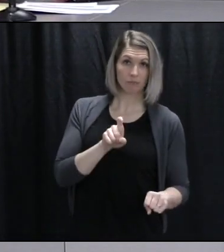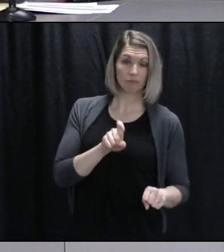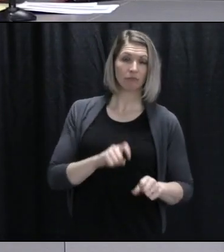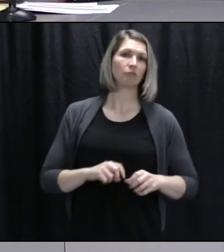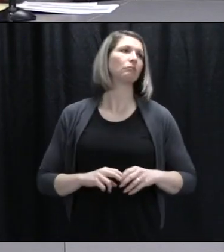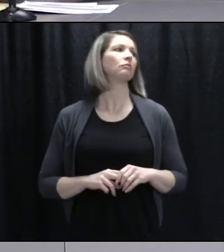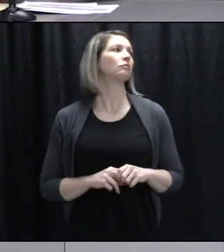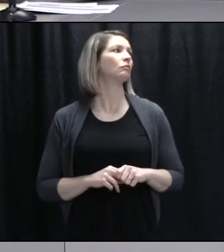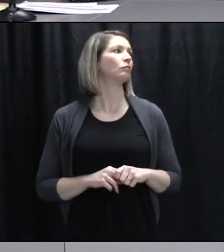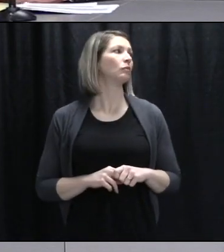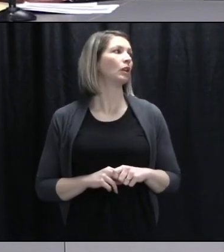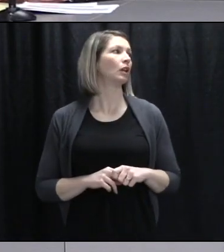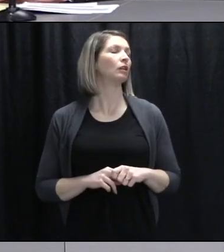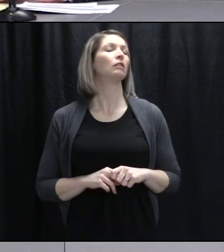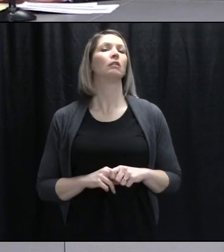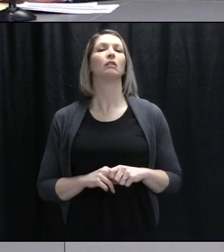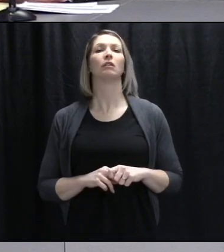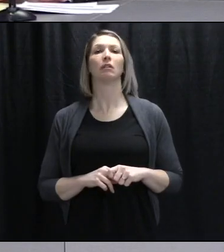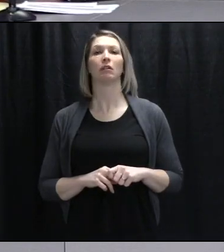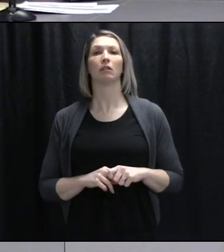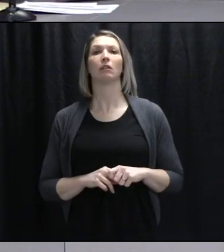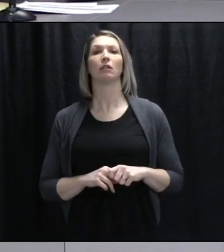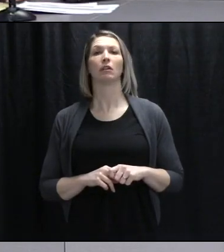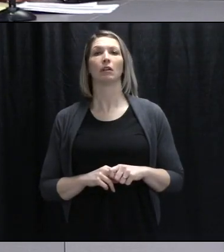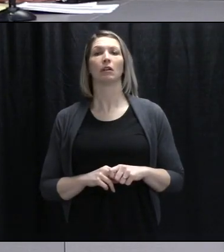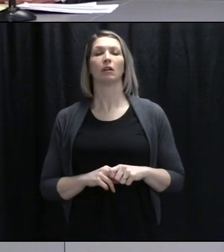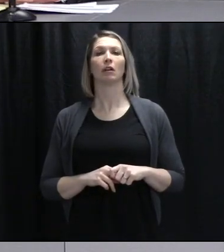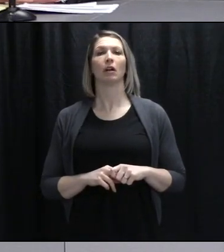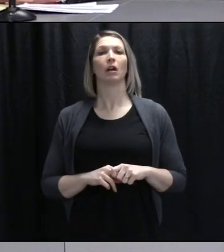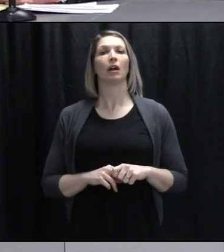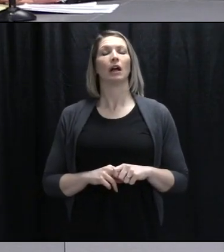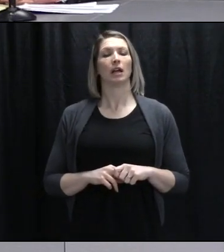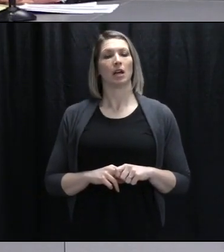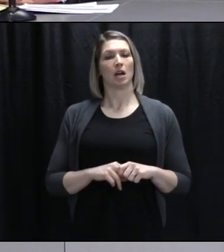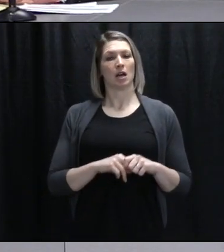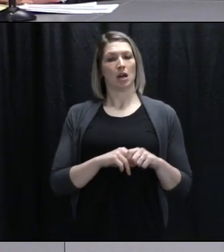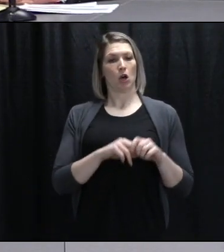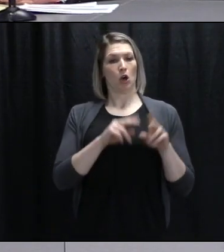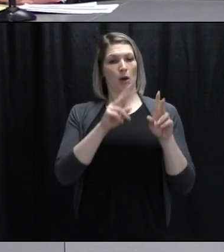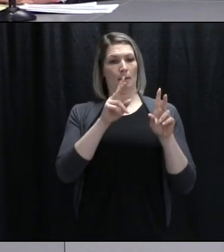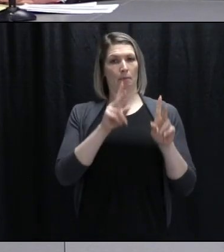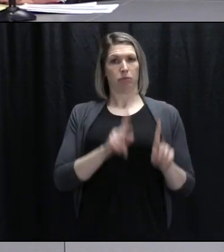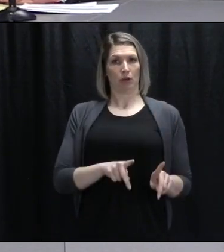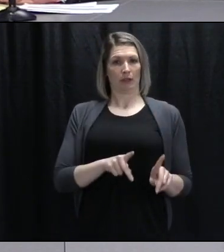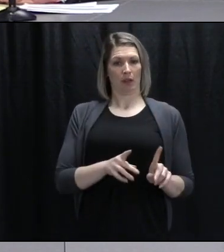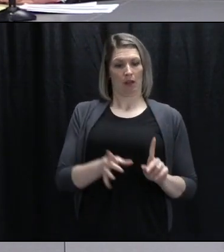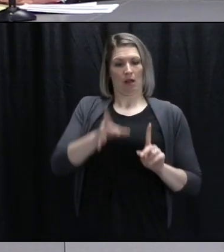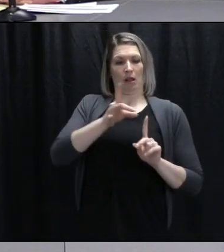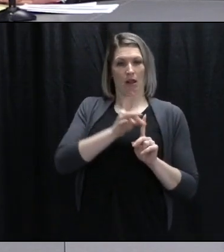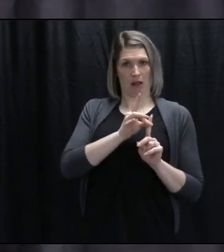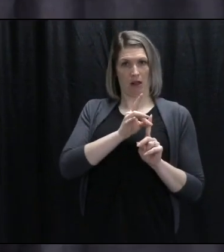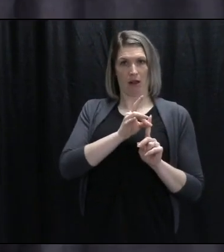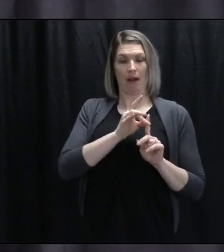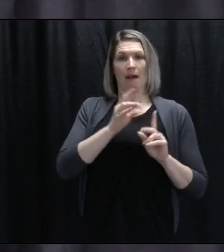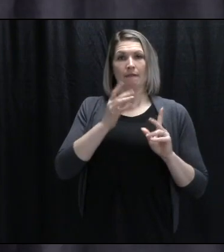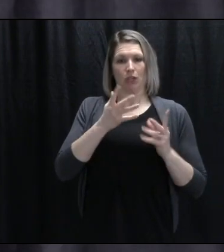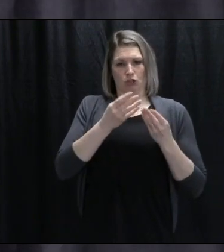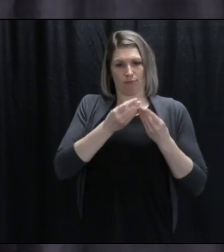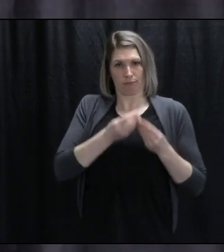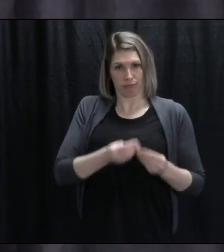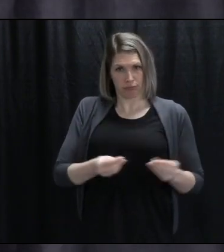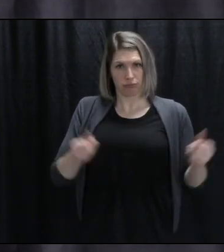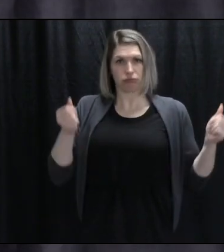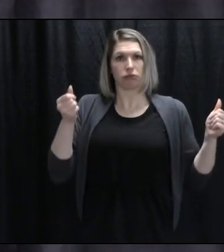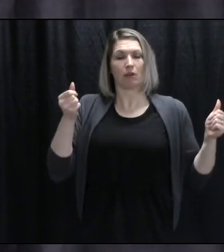So once somebody has been considered recovered and their symptoms have resolved, then they are not